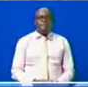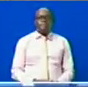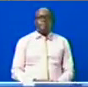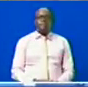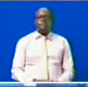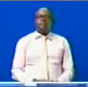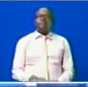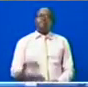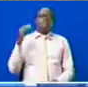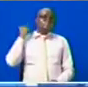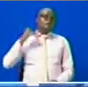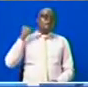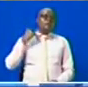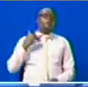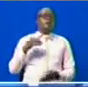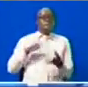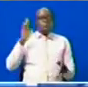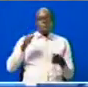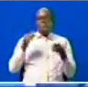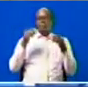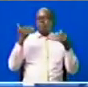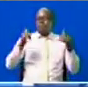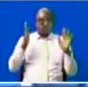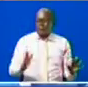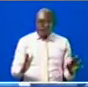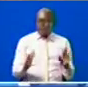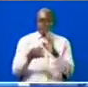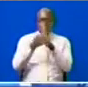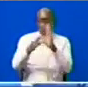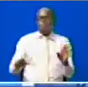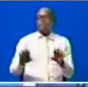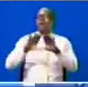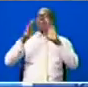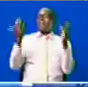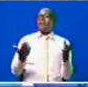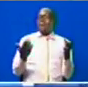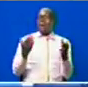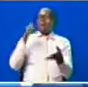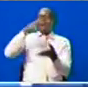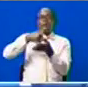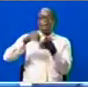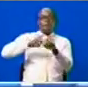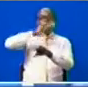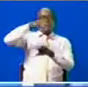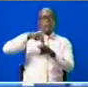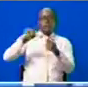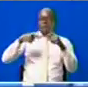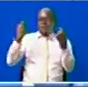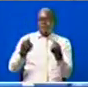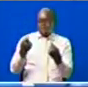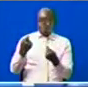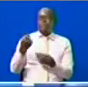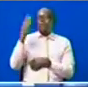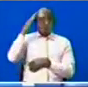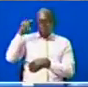Dandora ndio area imekuwa inatoa wachezaji ambao wamekuwa nasifika sana, wamechezea timu ya national team sana, Harambee Stars. Na tunajua hii